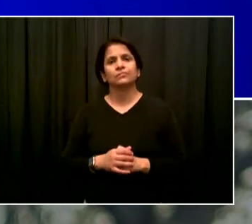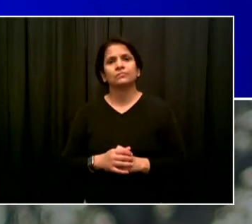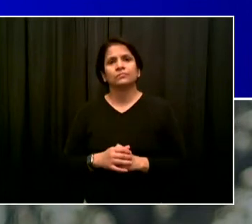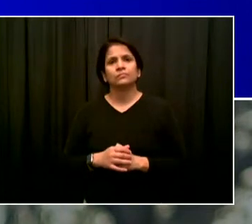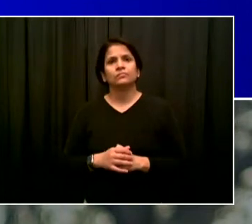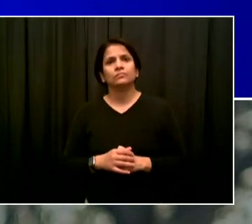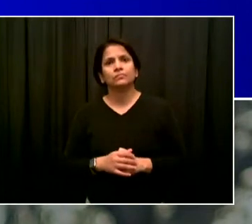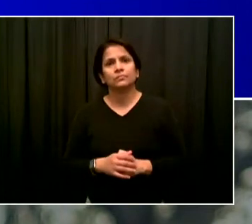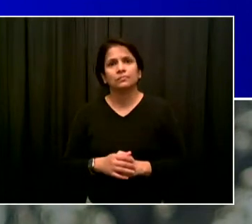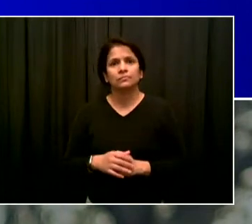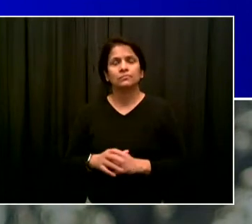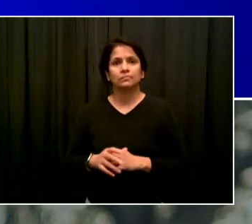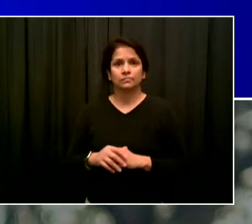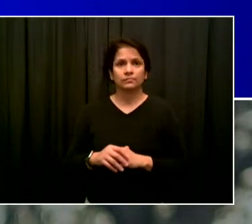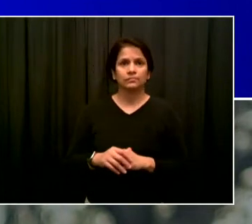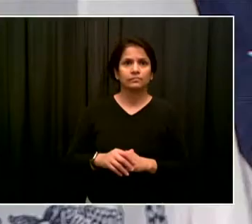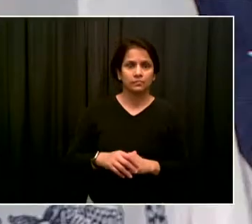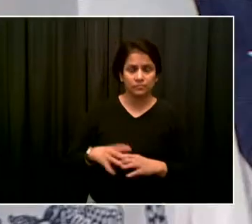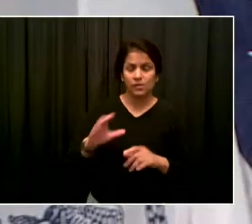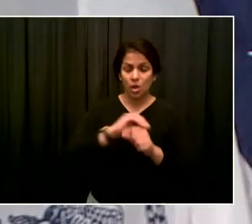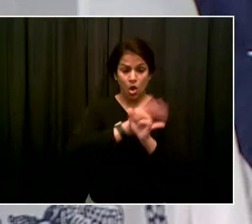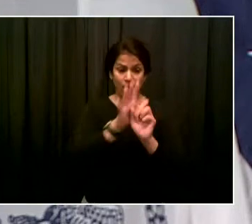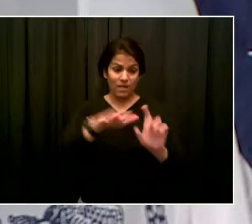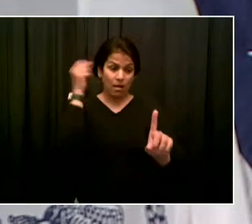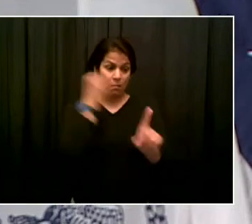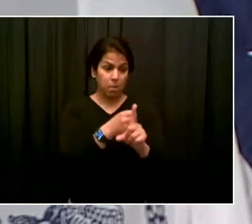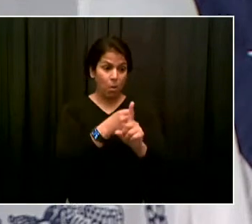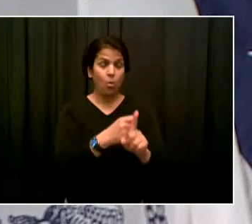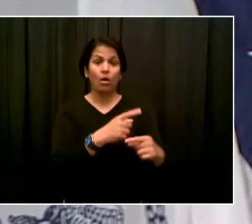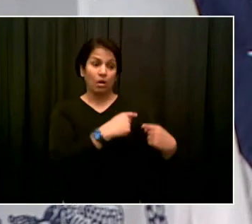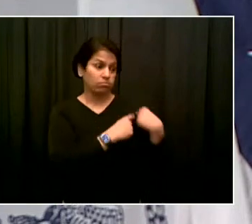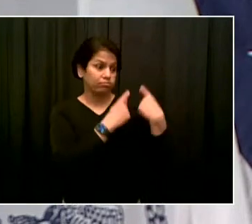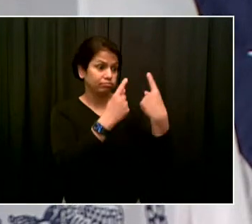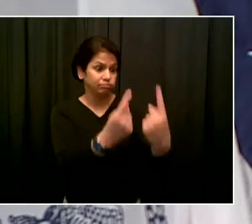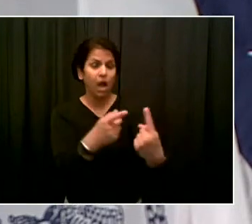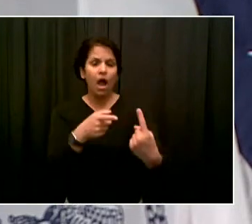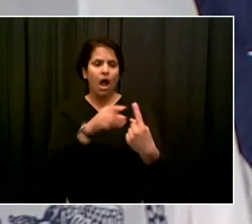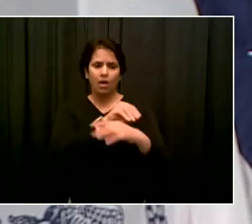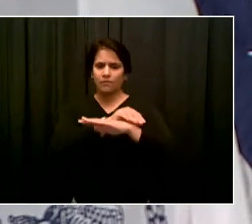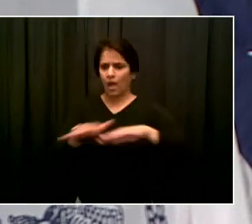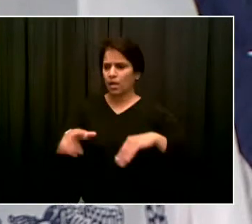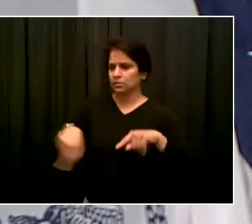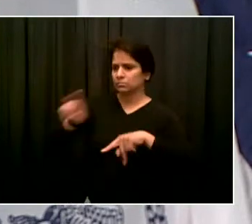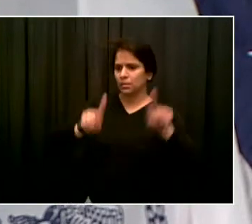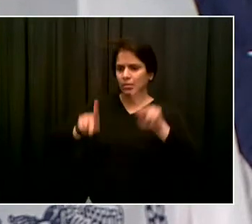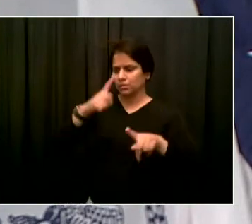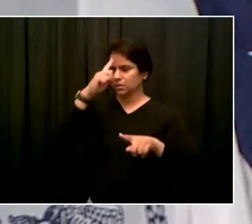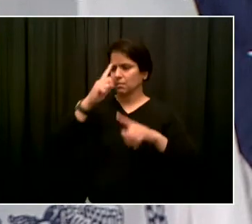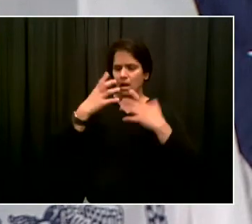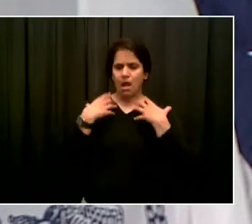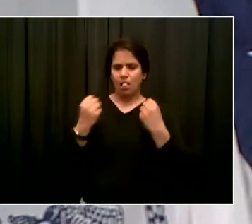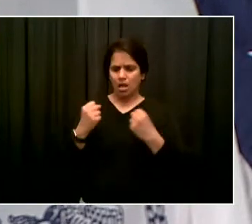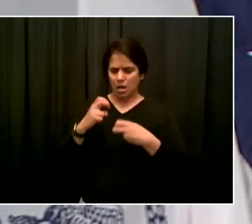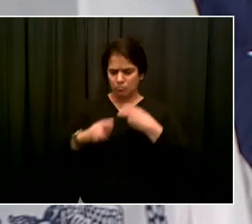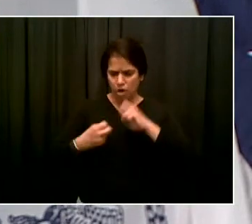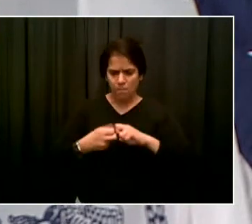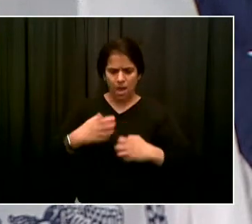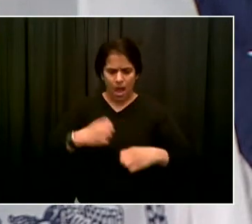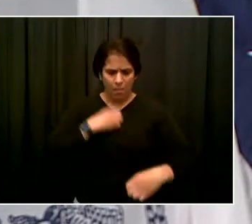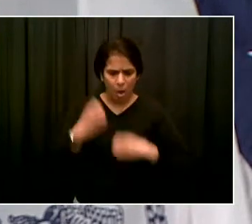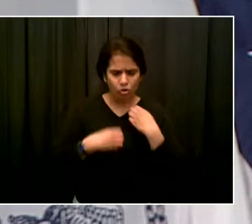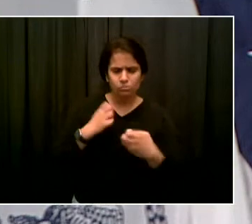putting more and more resources into reaching New Yorkers in need of every kind of New Yorker, every kind of mental health